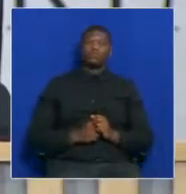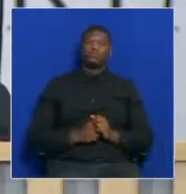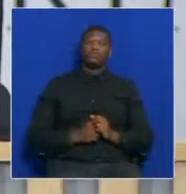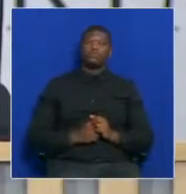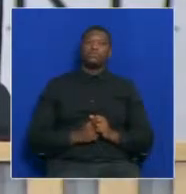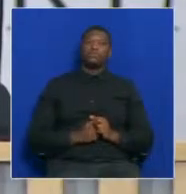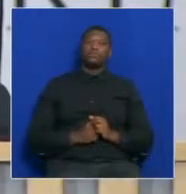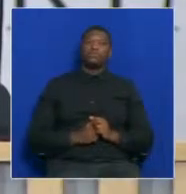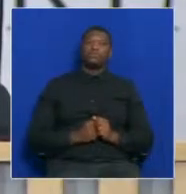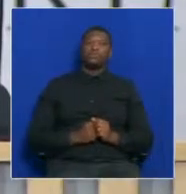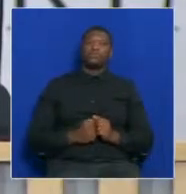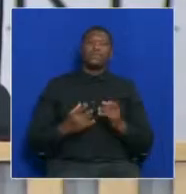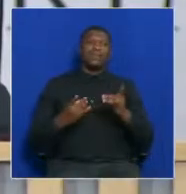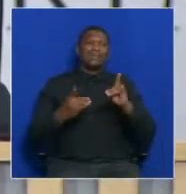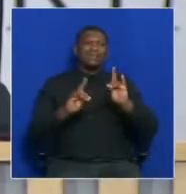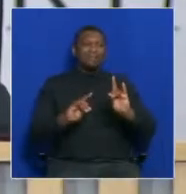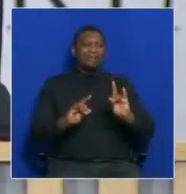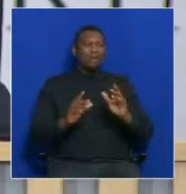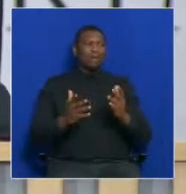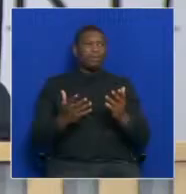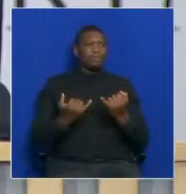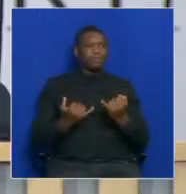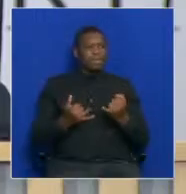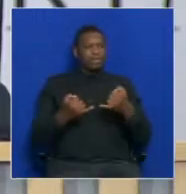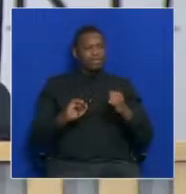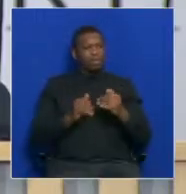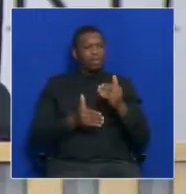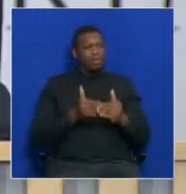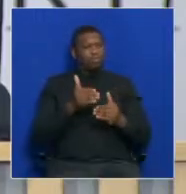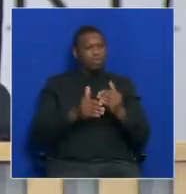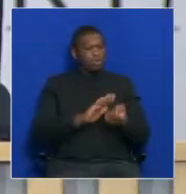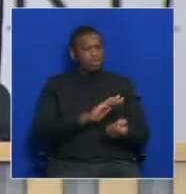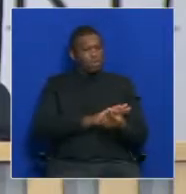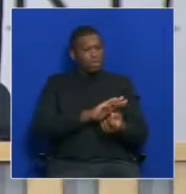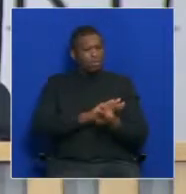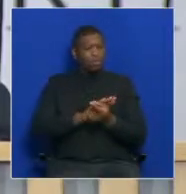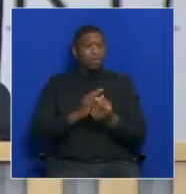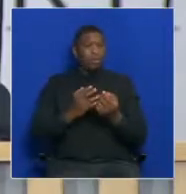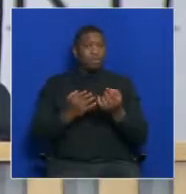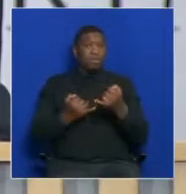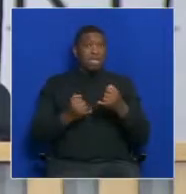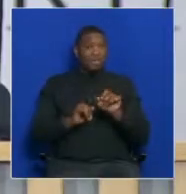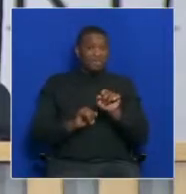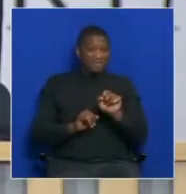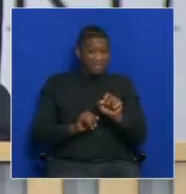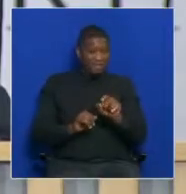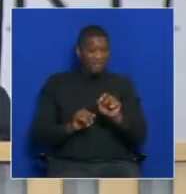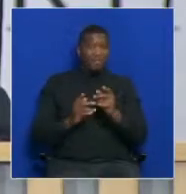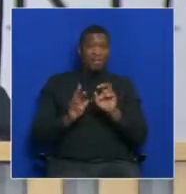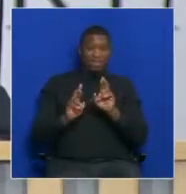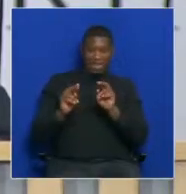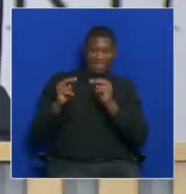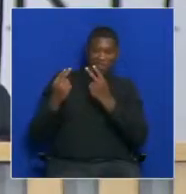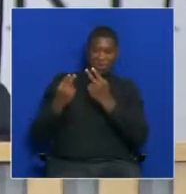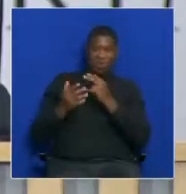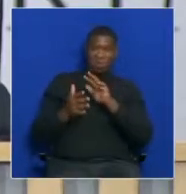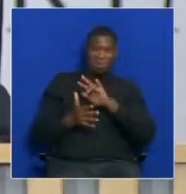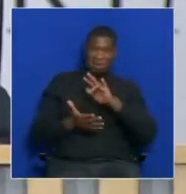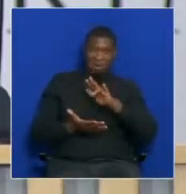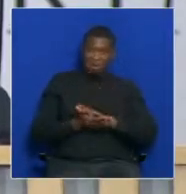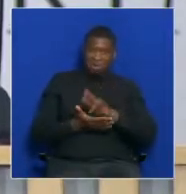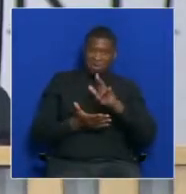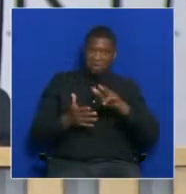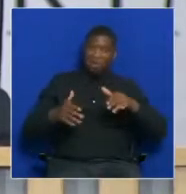Chair, as a matter of process, as long as the reviewed manual has not been approved, the